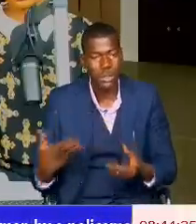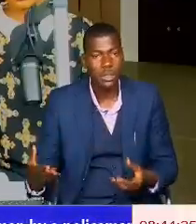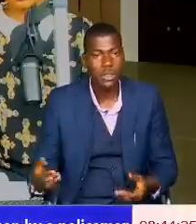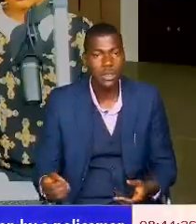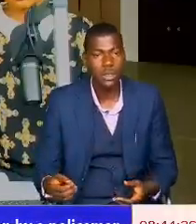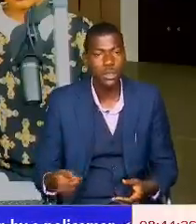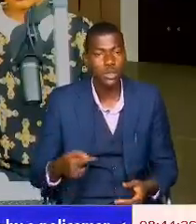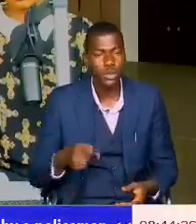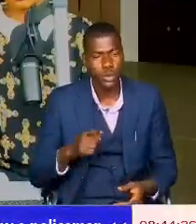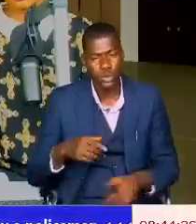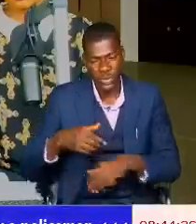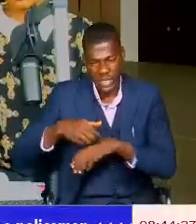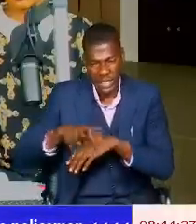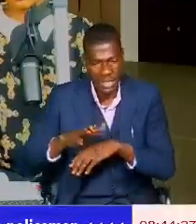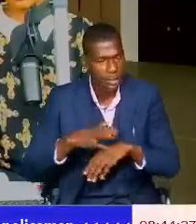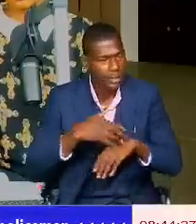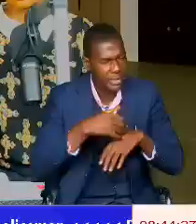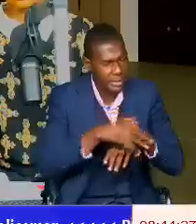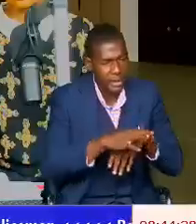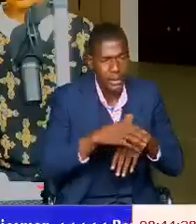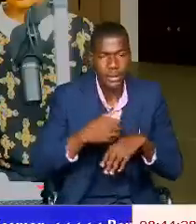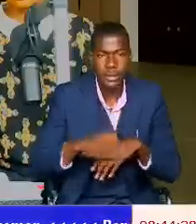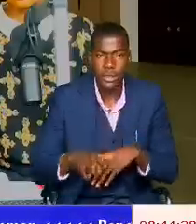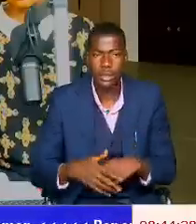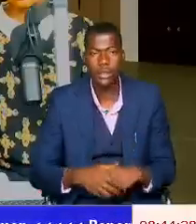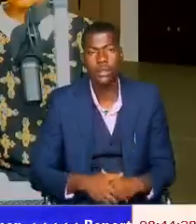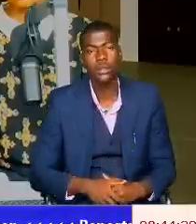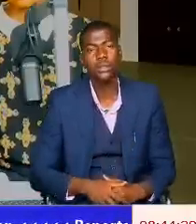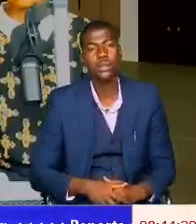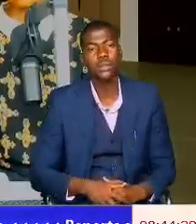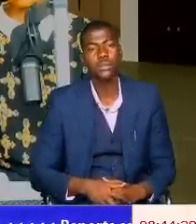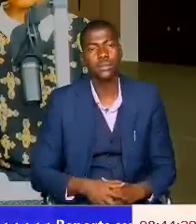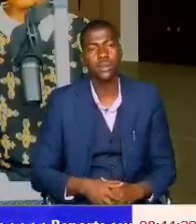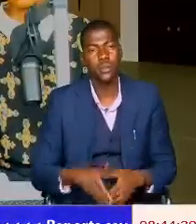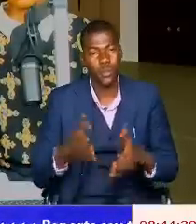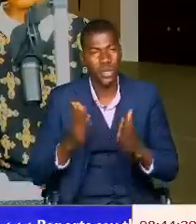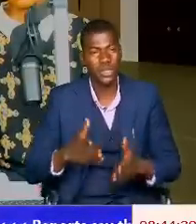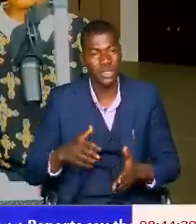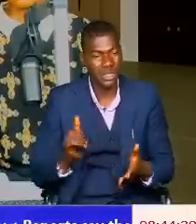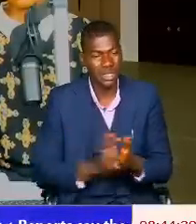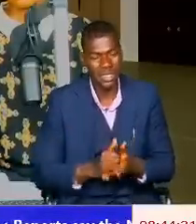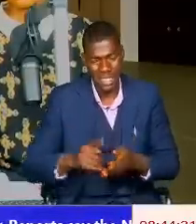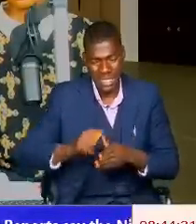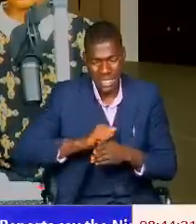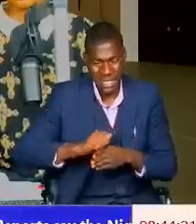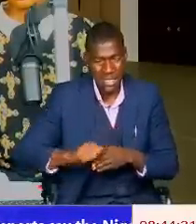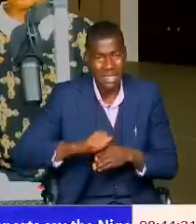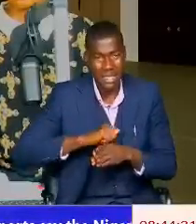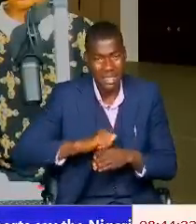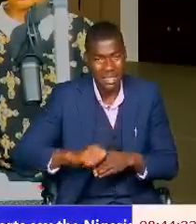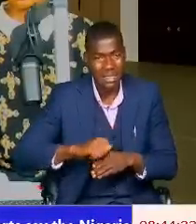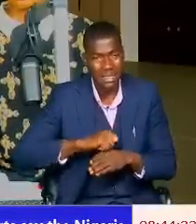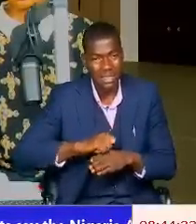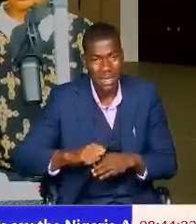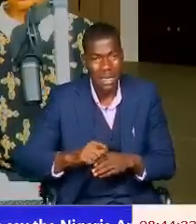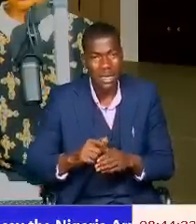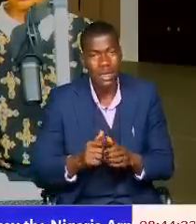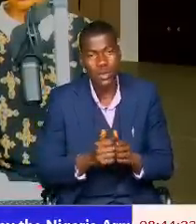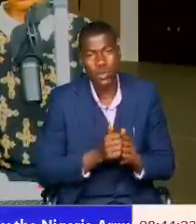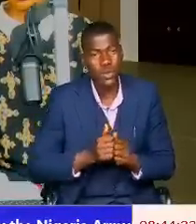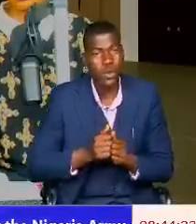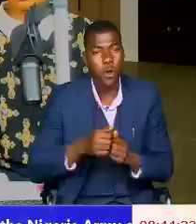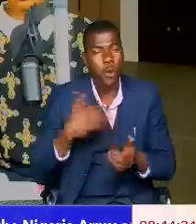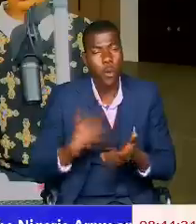you dismiss. Small offense, you dismiss. Person way when I don't train, where federal government don't train with millions of